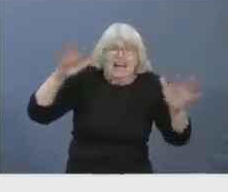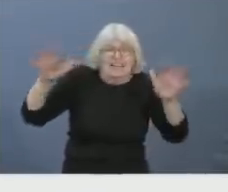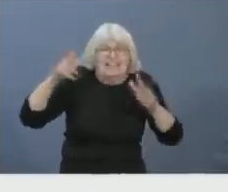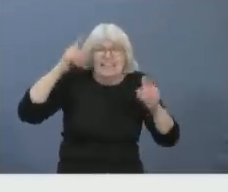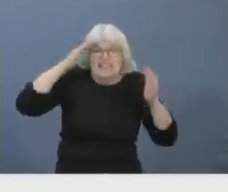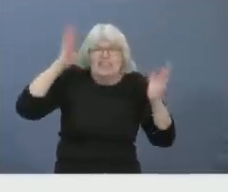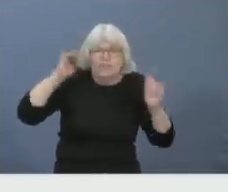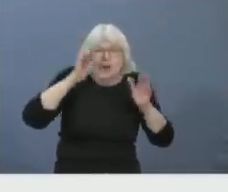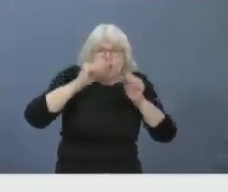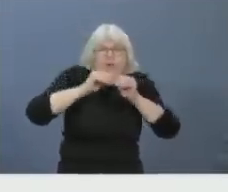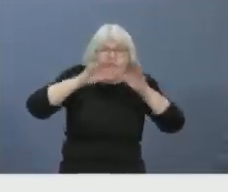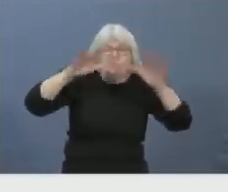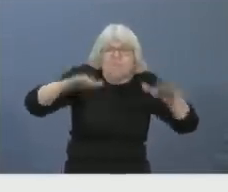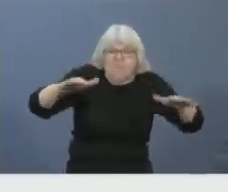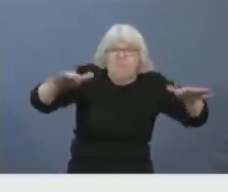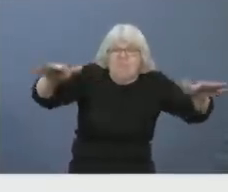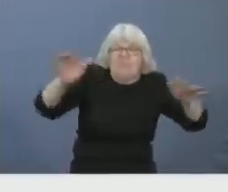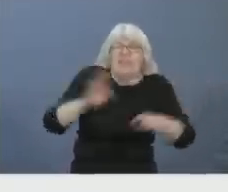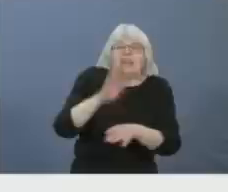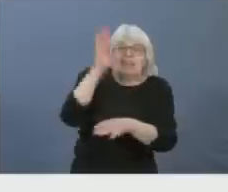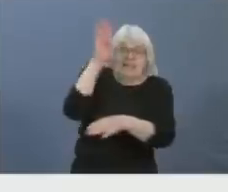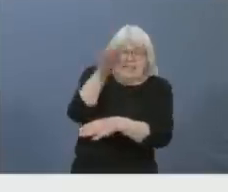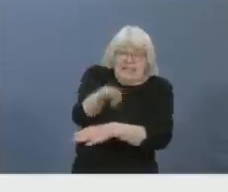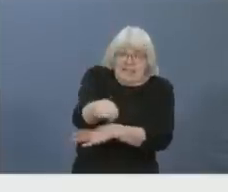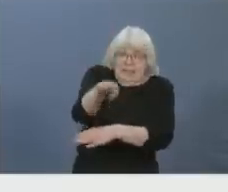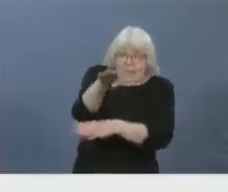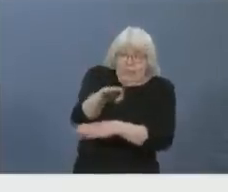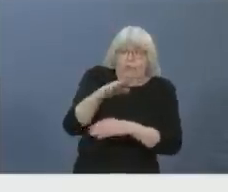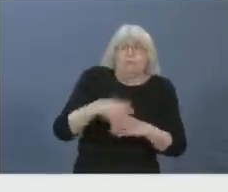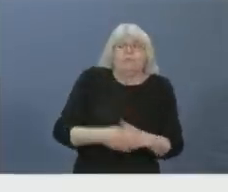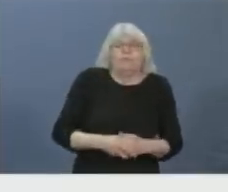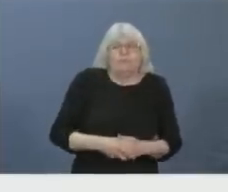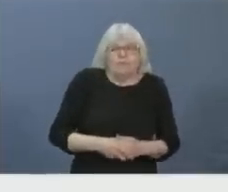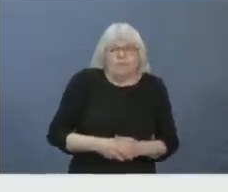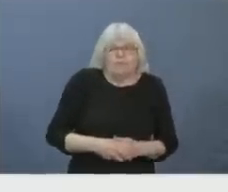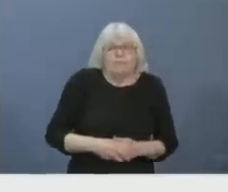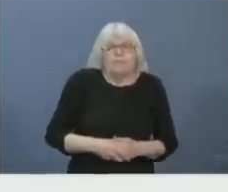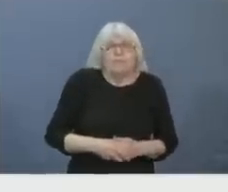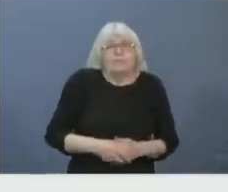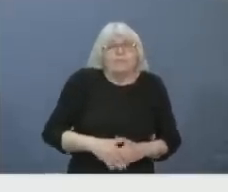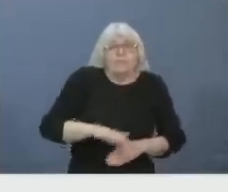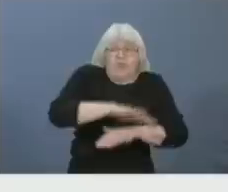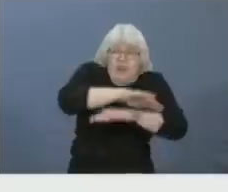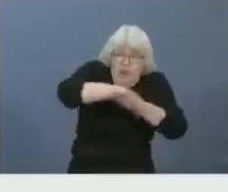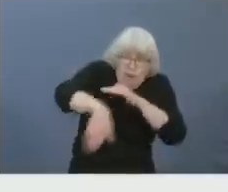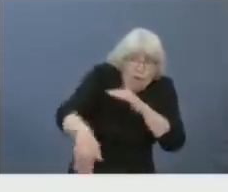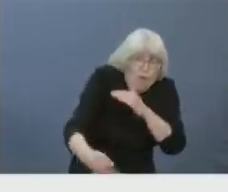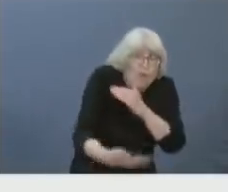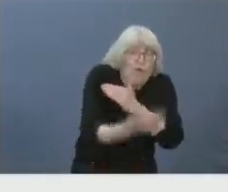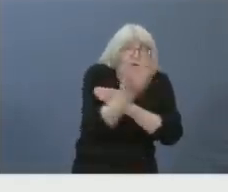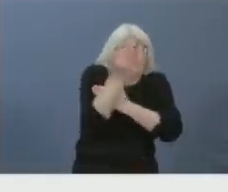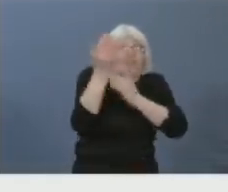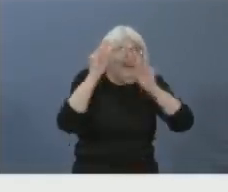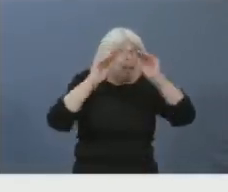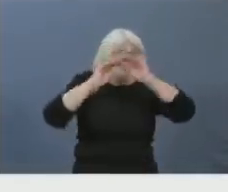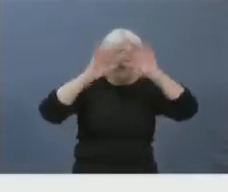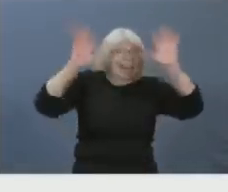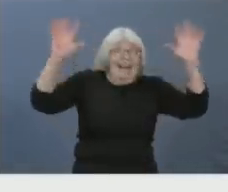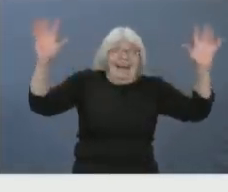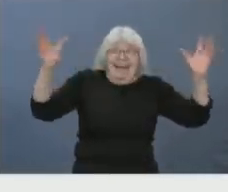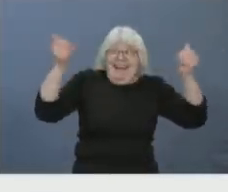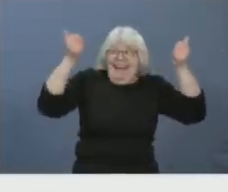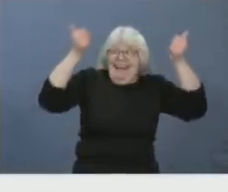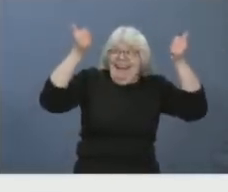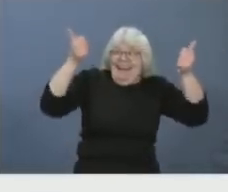the atmosphere gets a little bit more unstable. However, over the overnight hours with clear skies, we tend to run